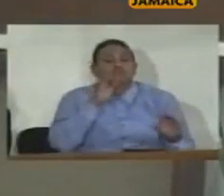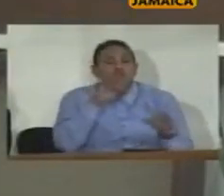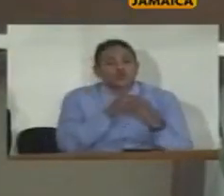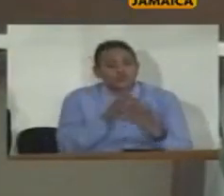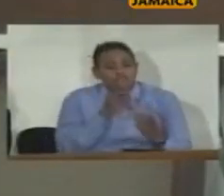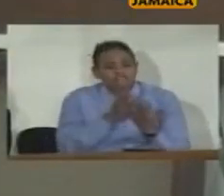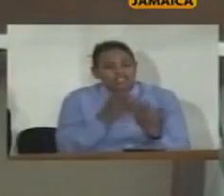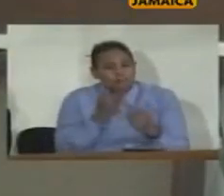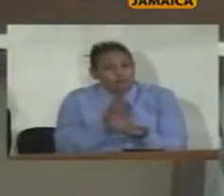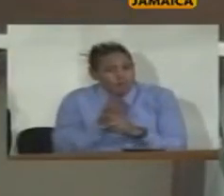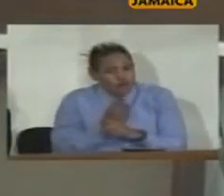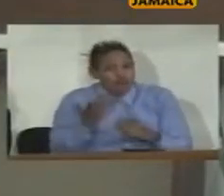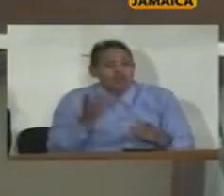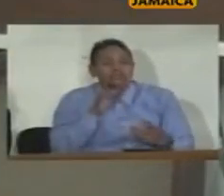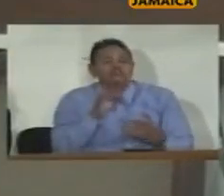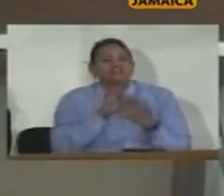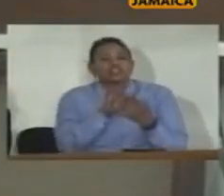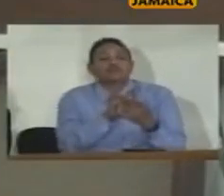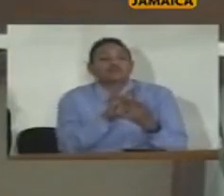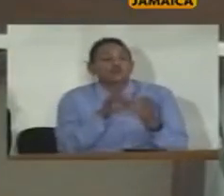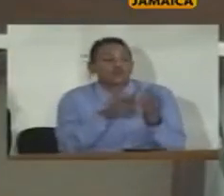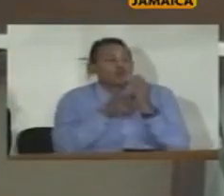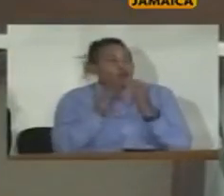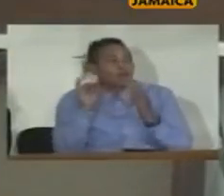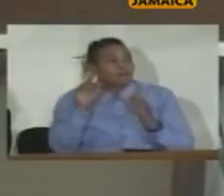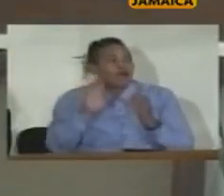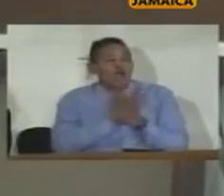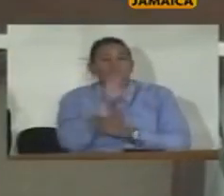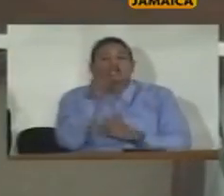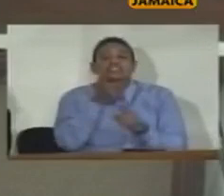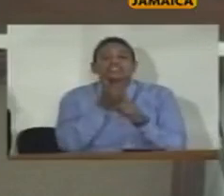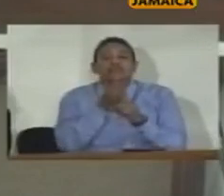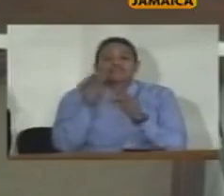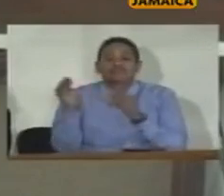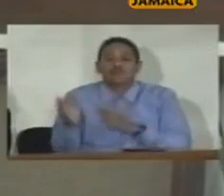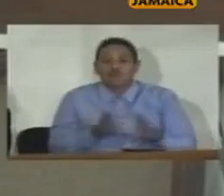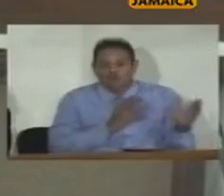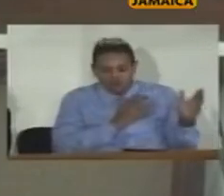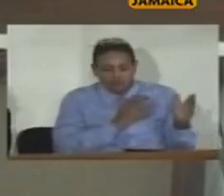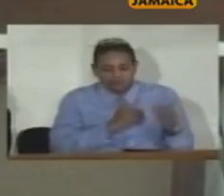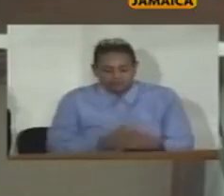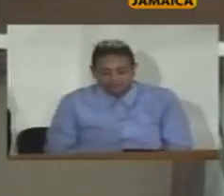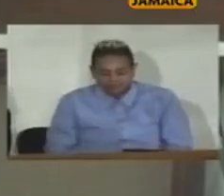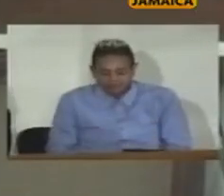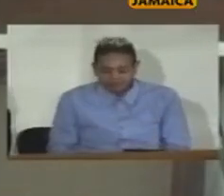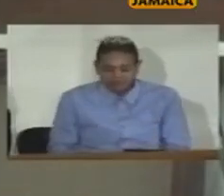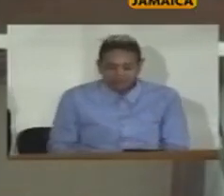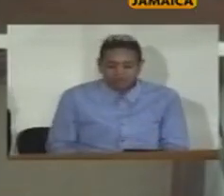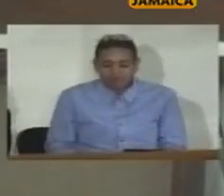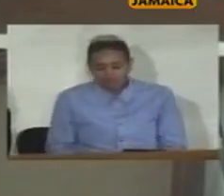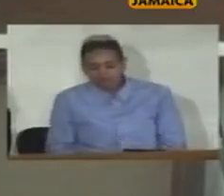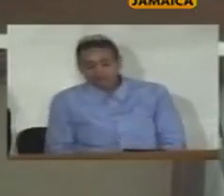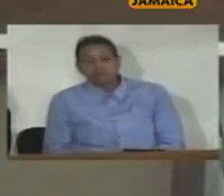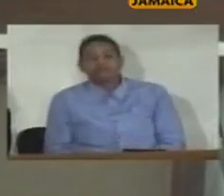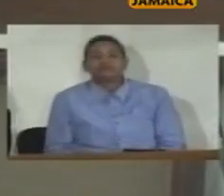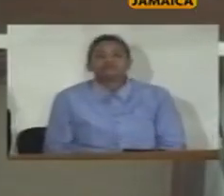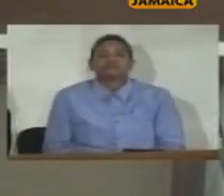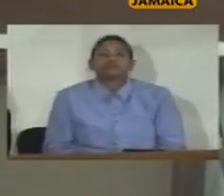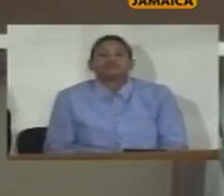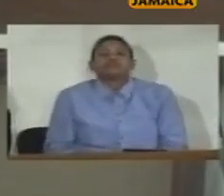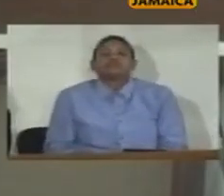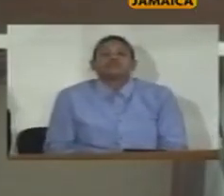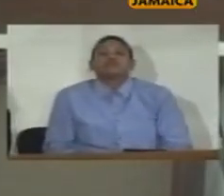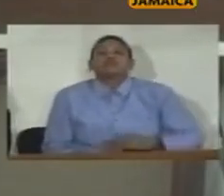proper, as required by the college's scheme order. Now, the minister replied